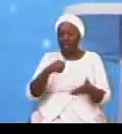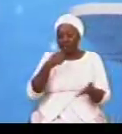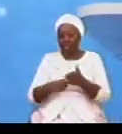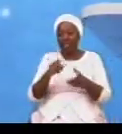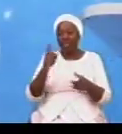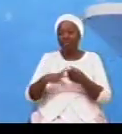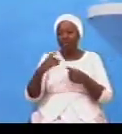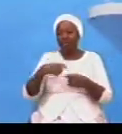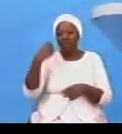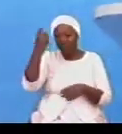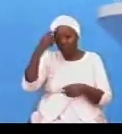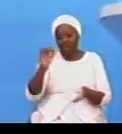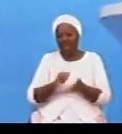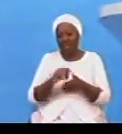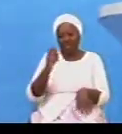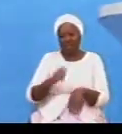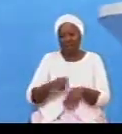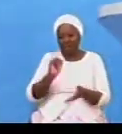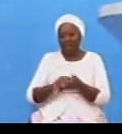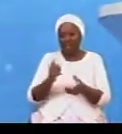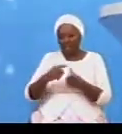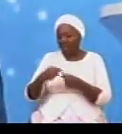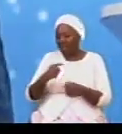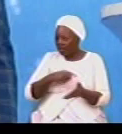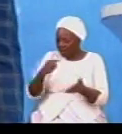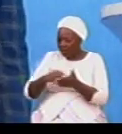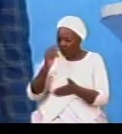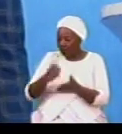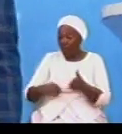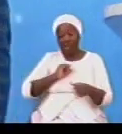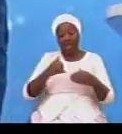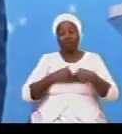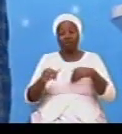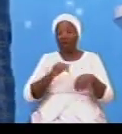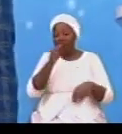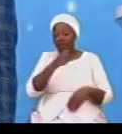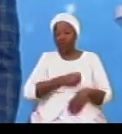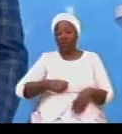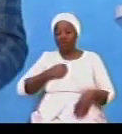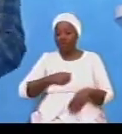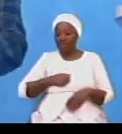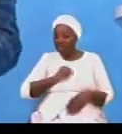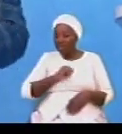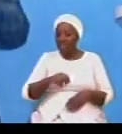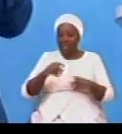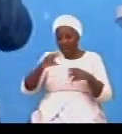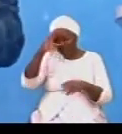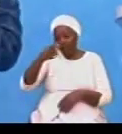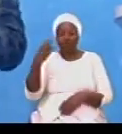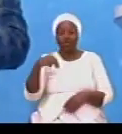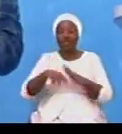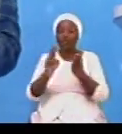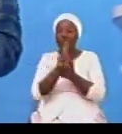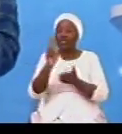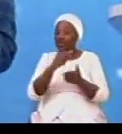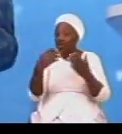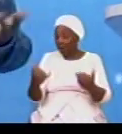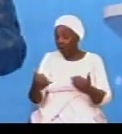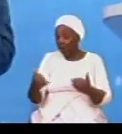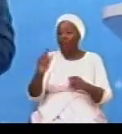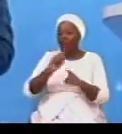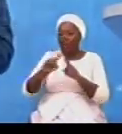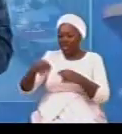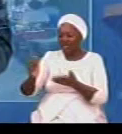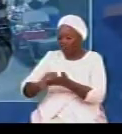was coming. You're blown it. They're going to write to you, they're going to write to the university, and they're going to send you away. But